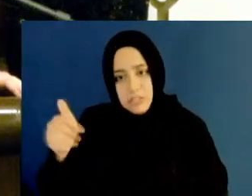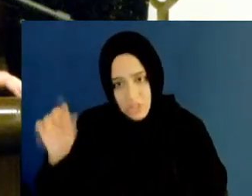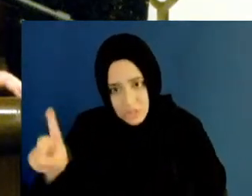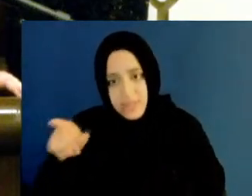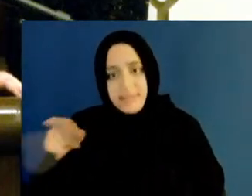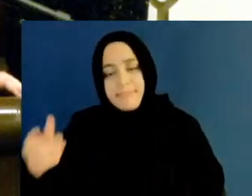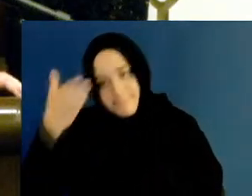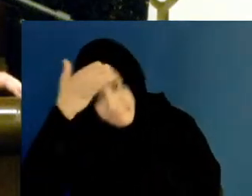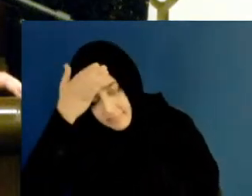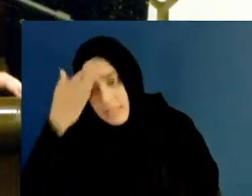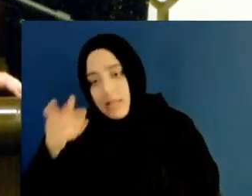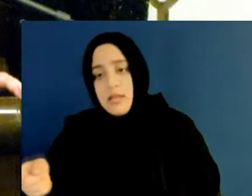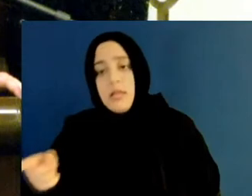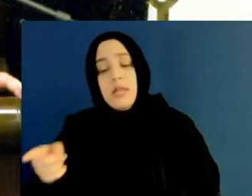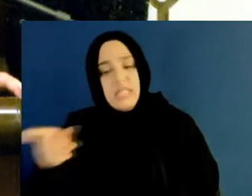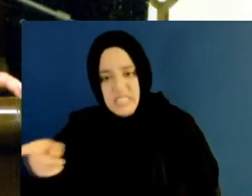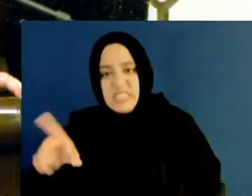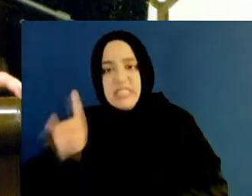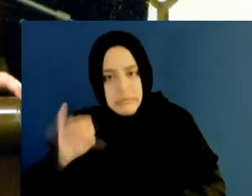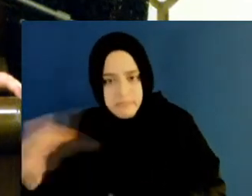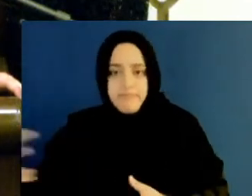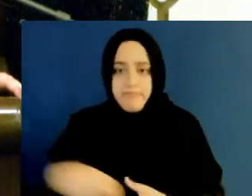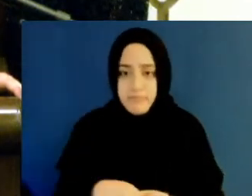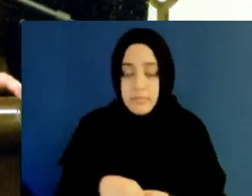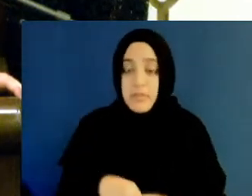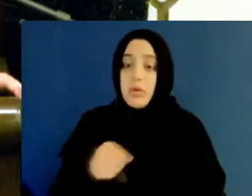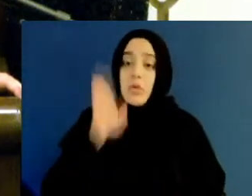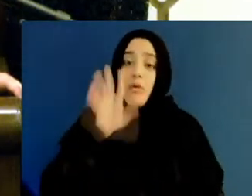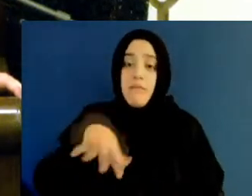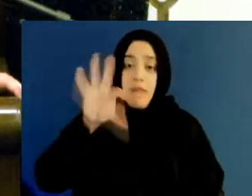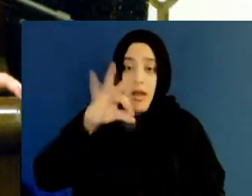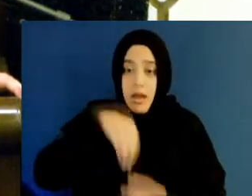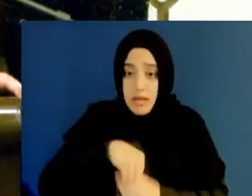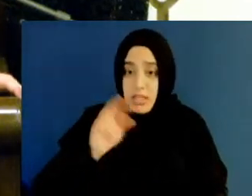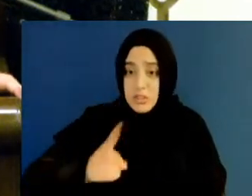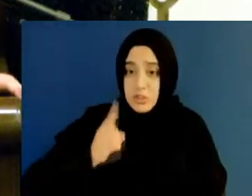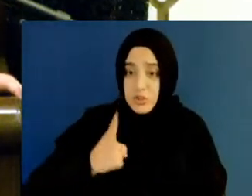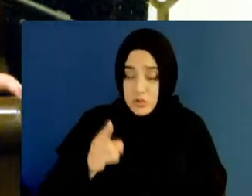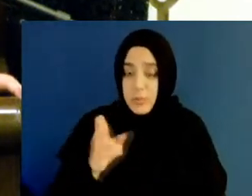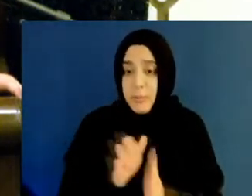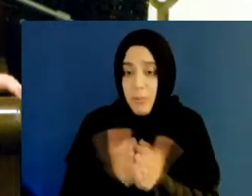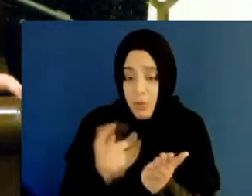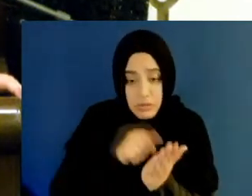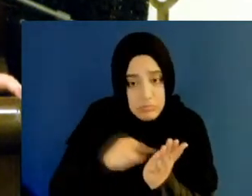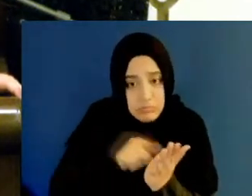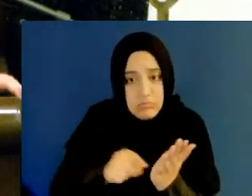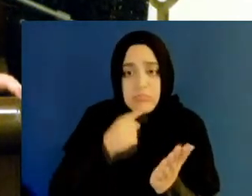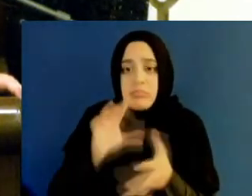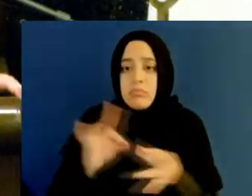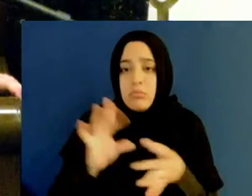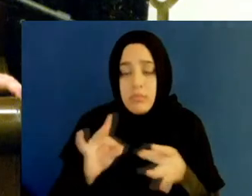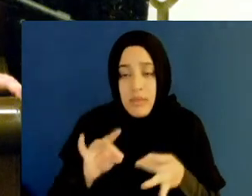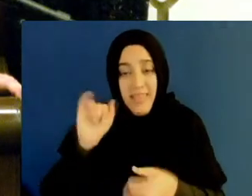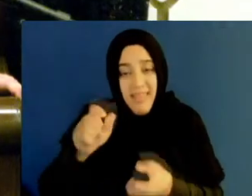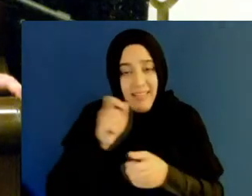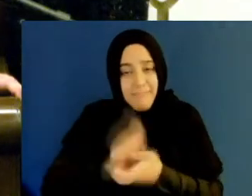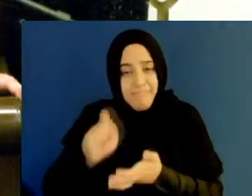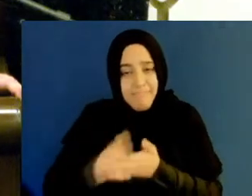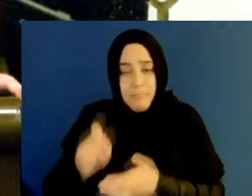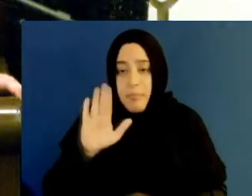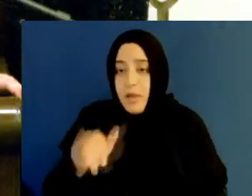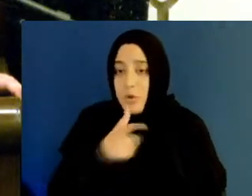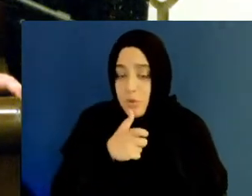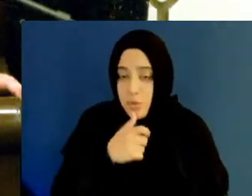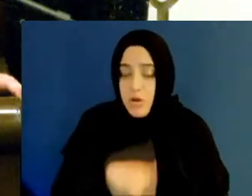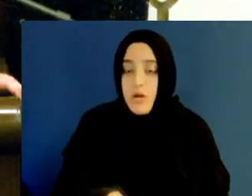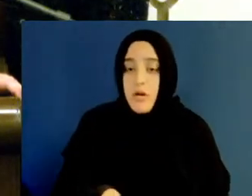the historical texts a narration that is narrated by Fudail ibn